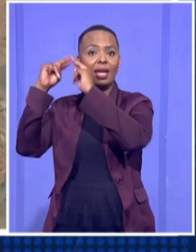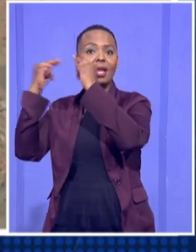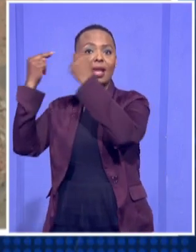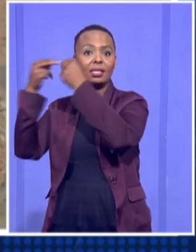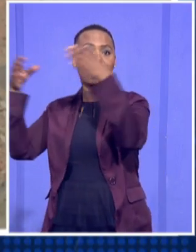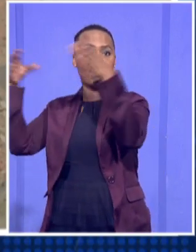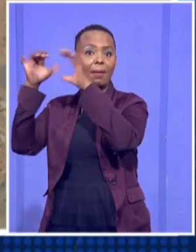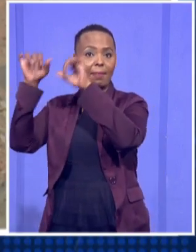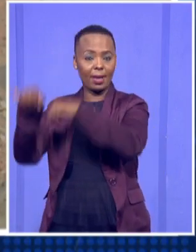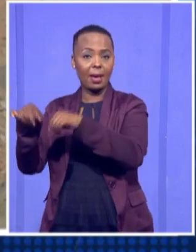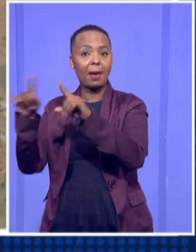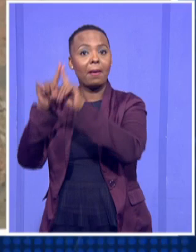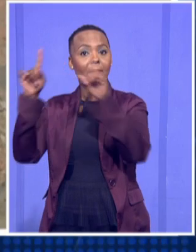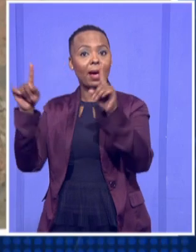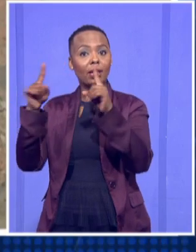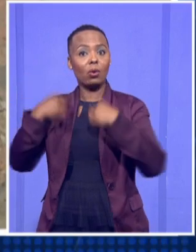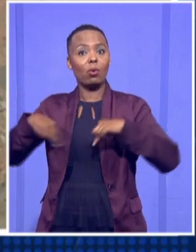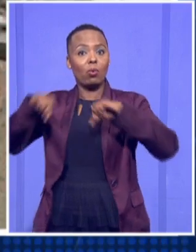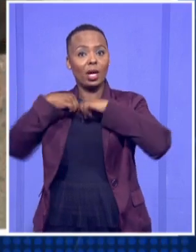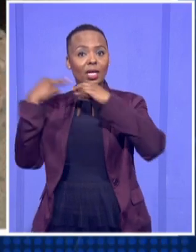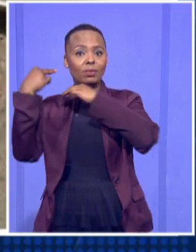the moment we're only responsible for